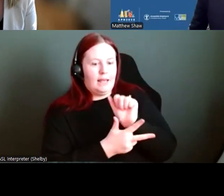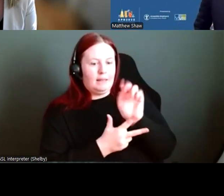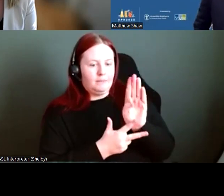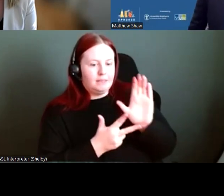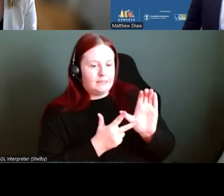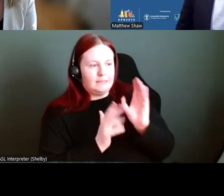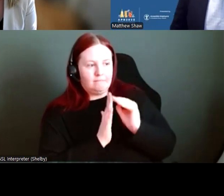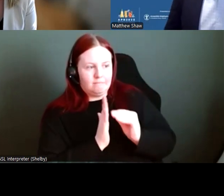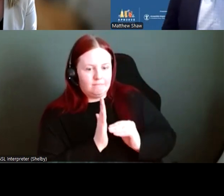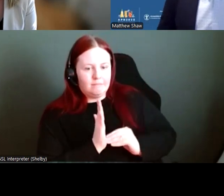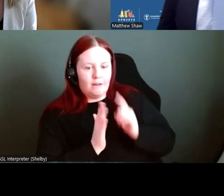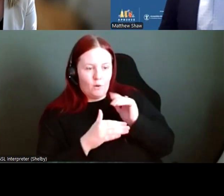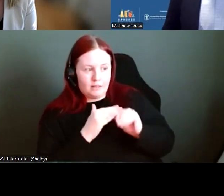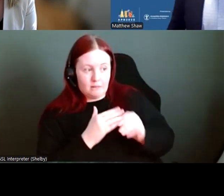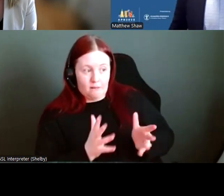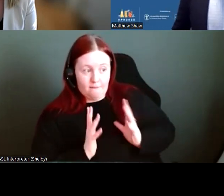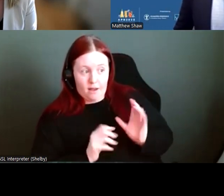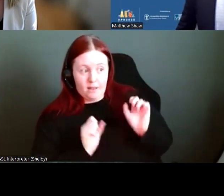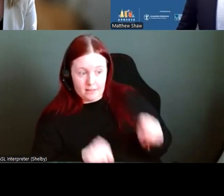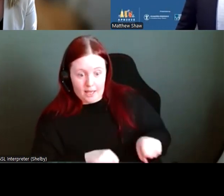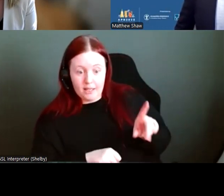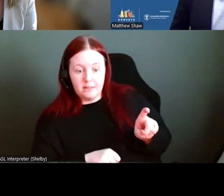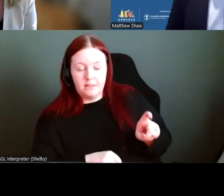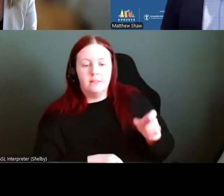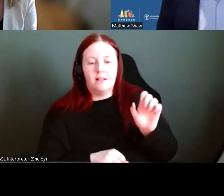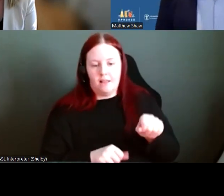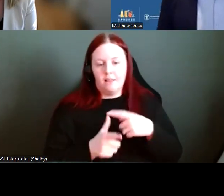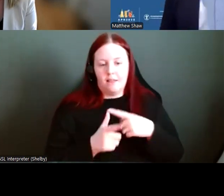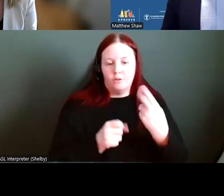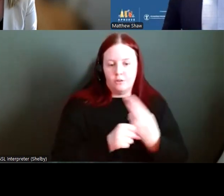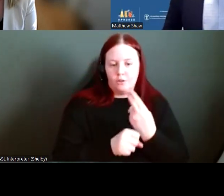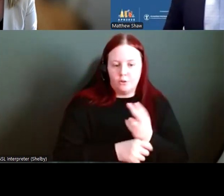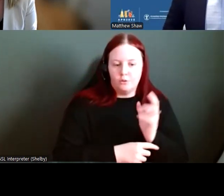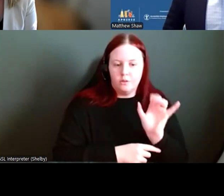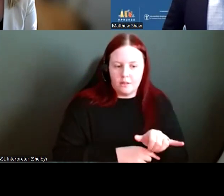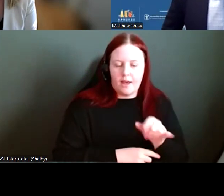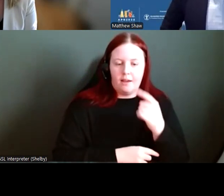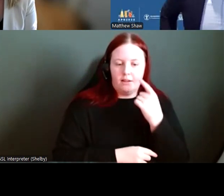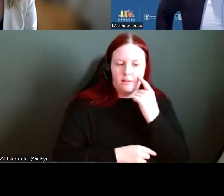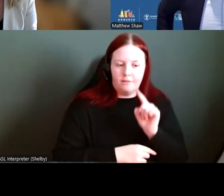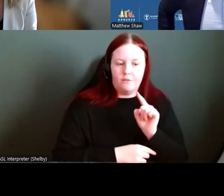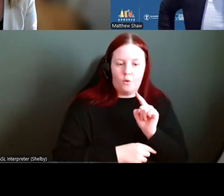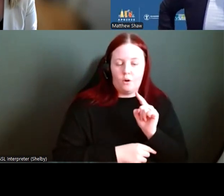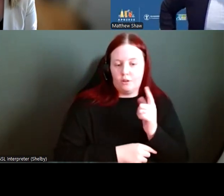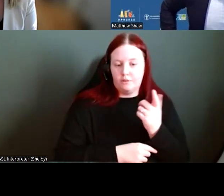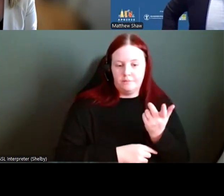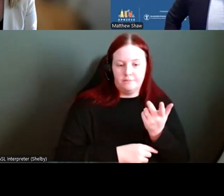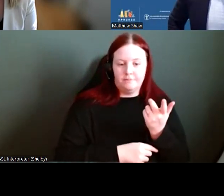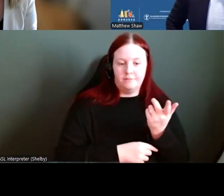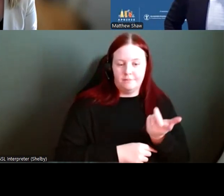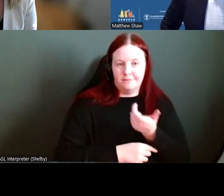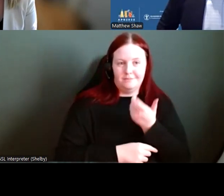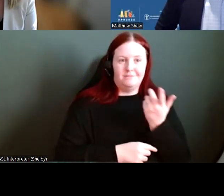the metrics. Is that cool? And then use that as a kind of way to get the kids to eat their vegetables